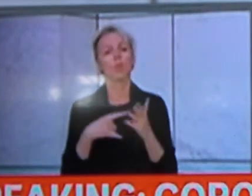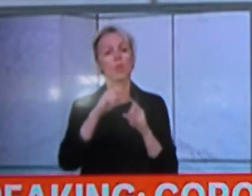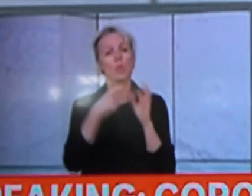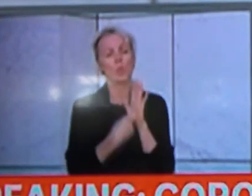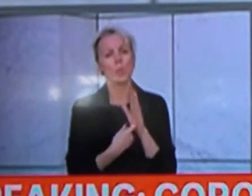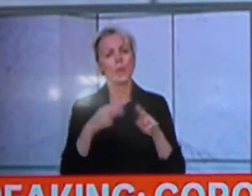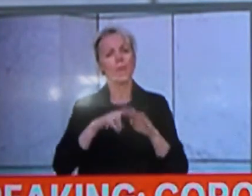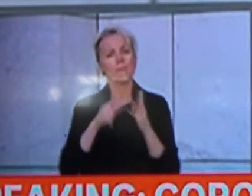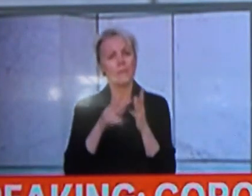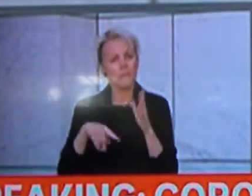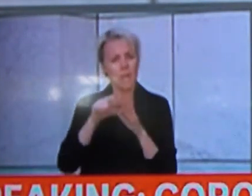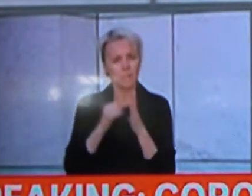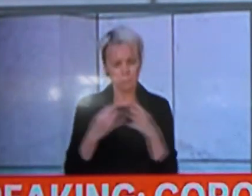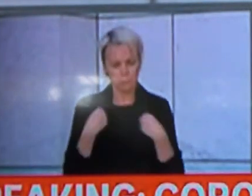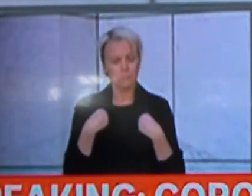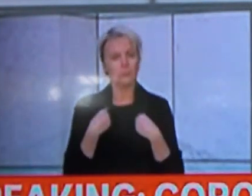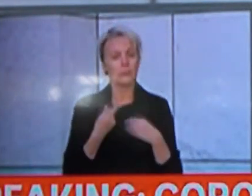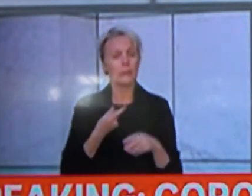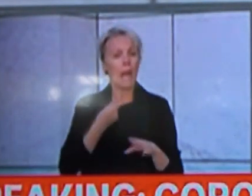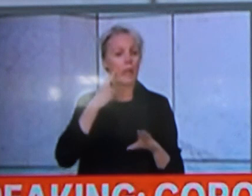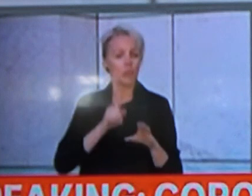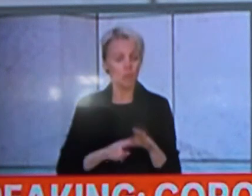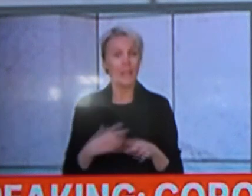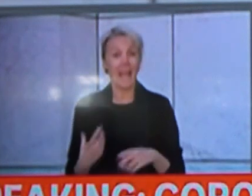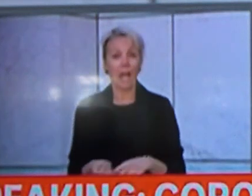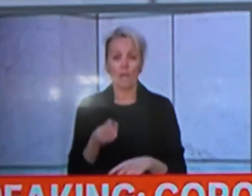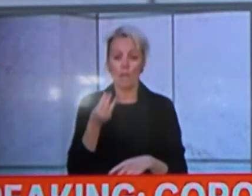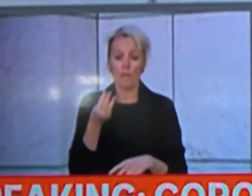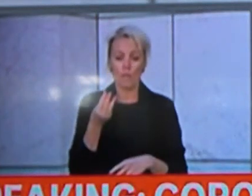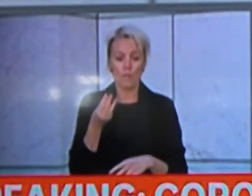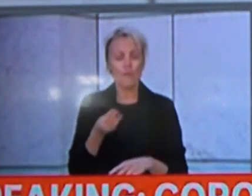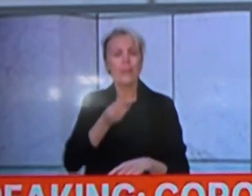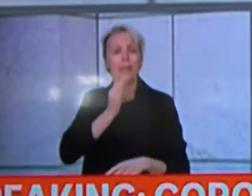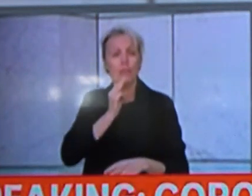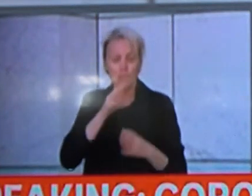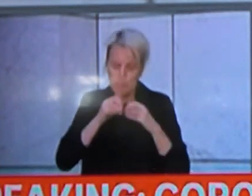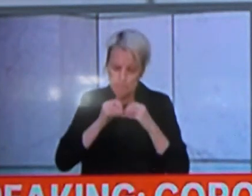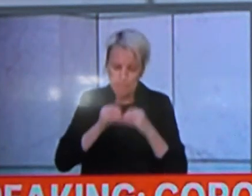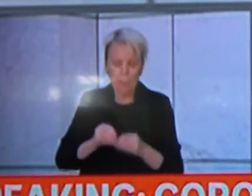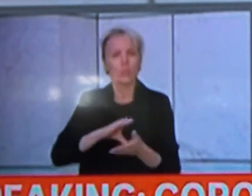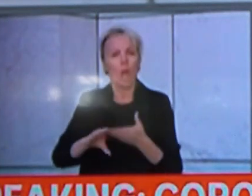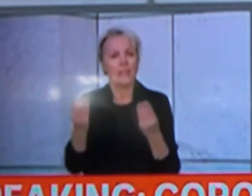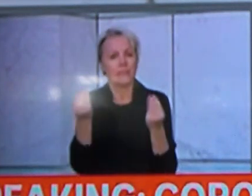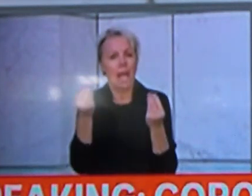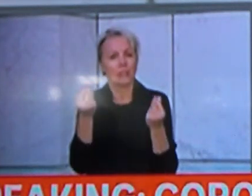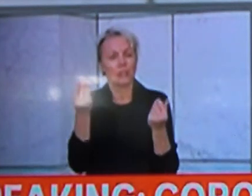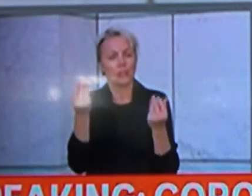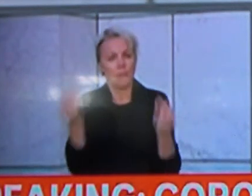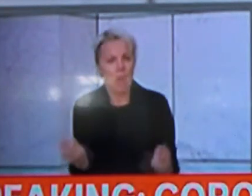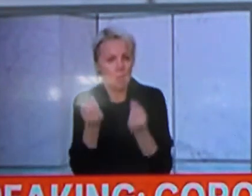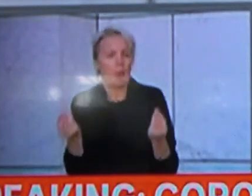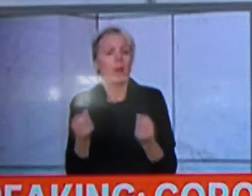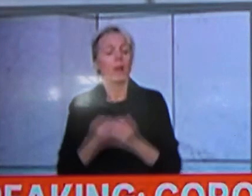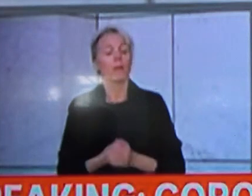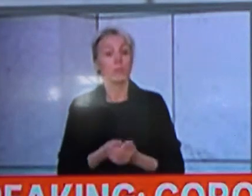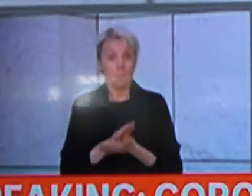superannuation funds last year had about $300 billion in cash. So the superannuation funds